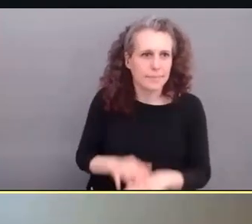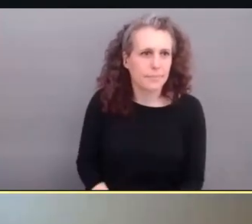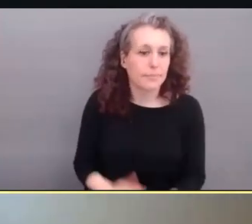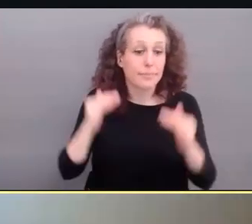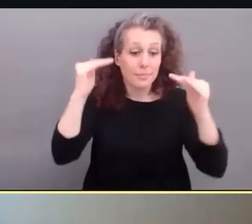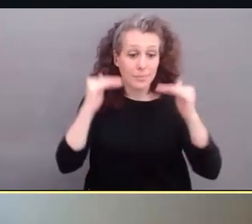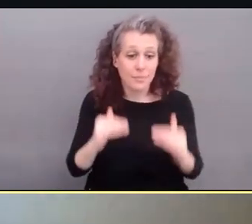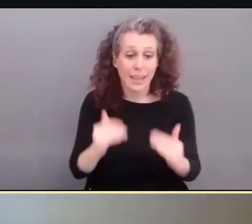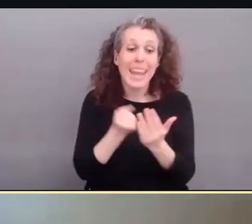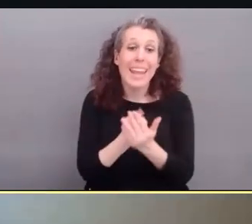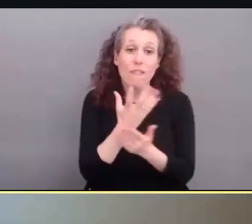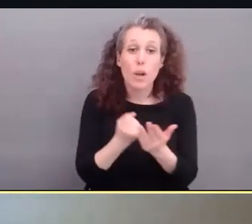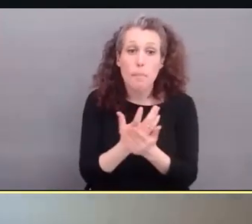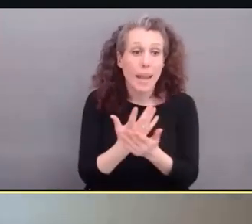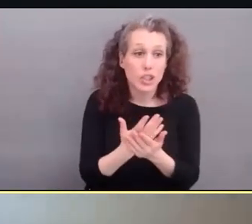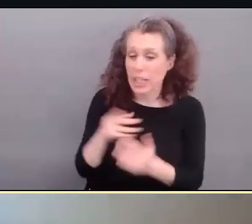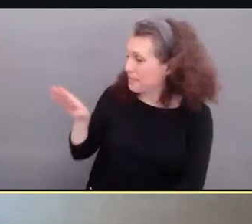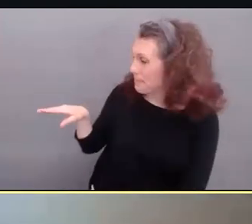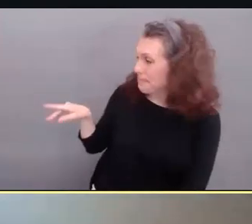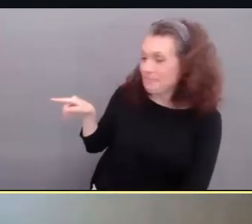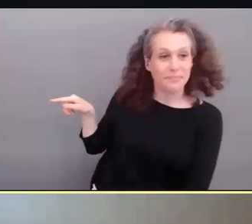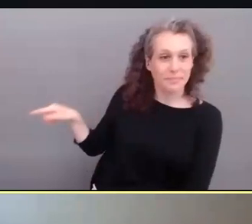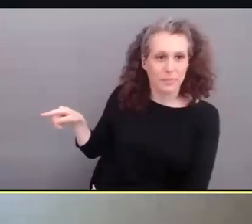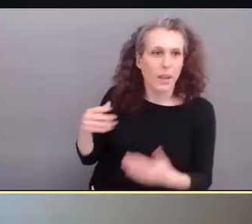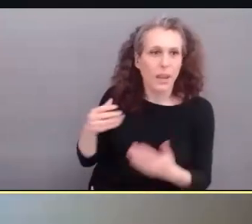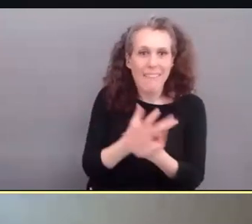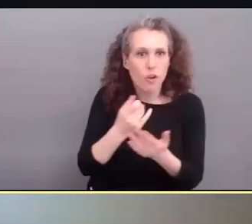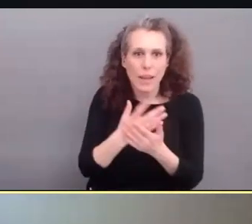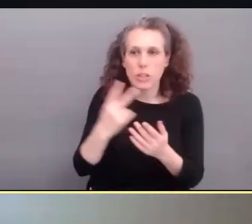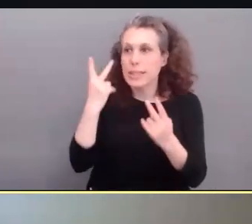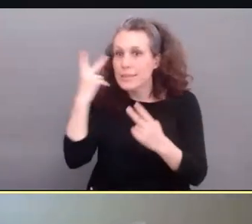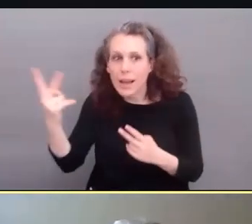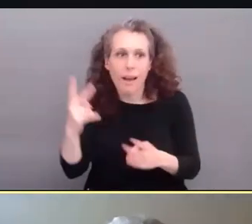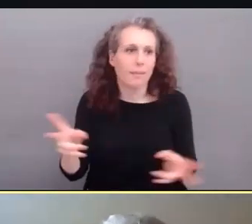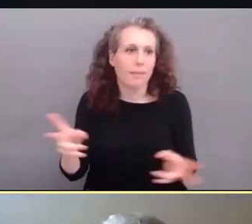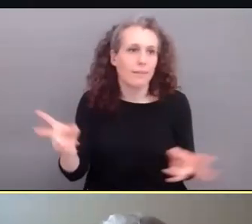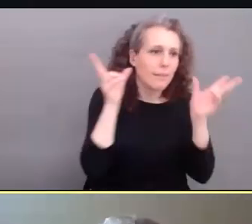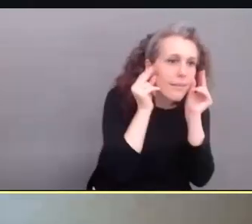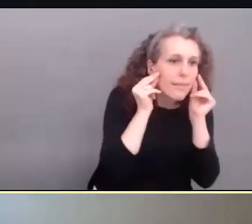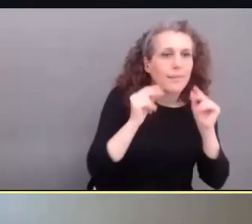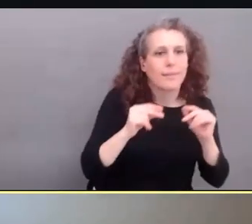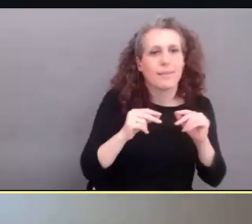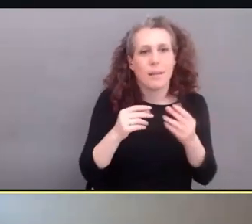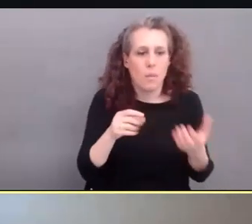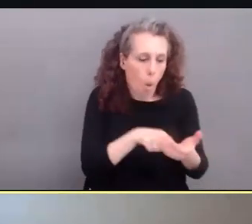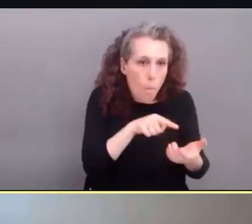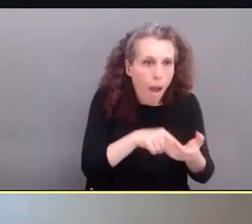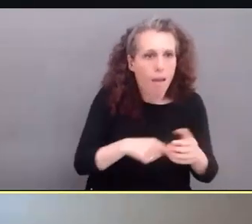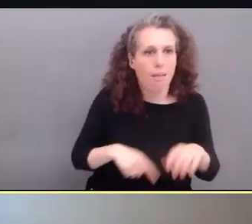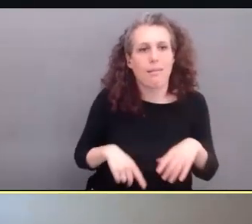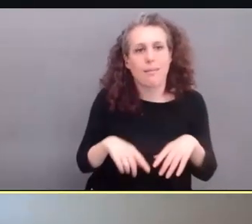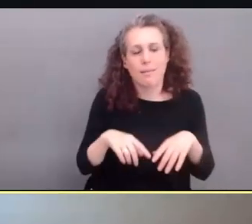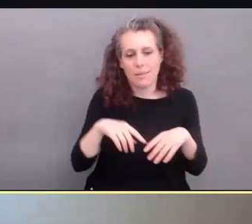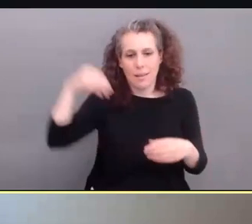sensors. And just as with the entrances, there's also an accessible